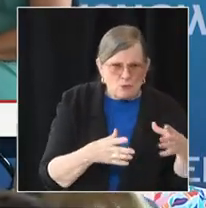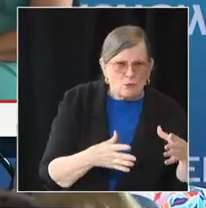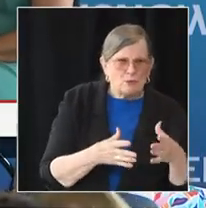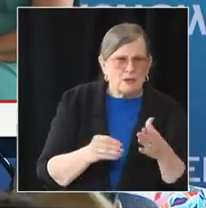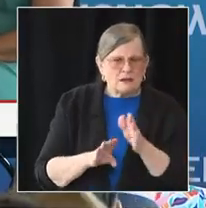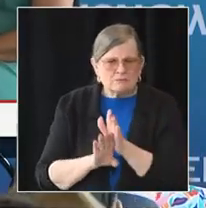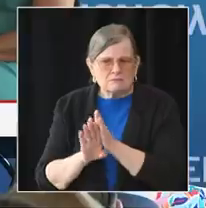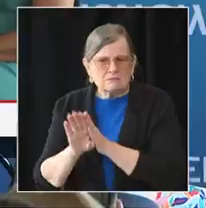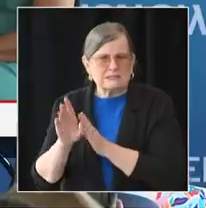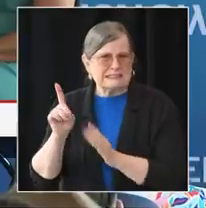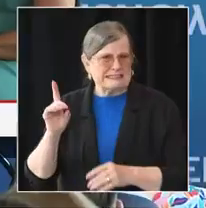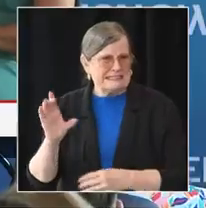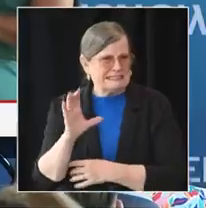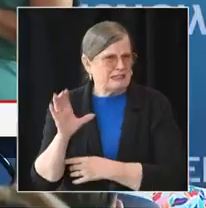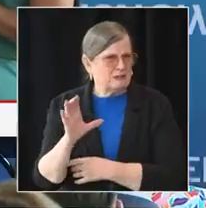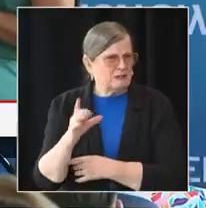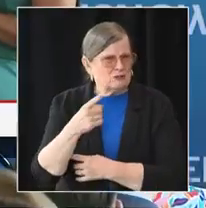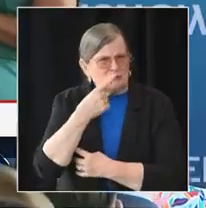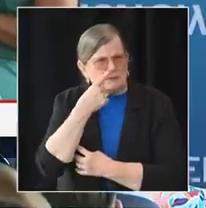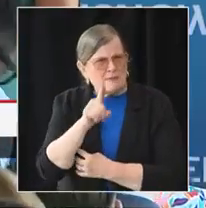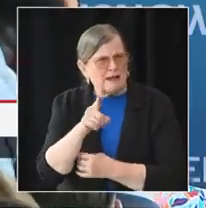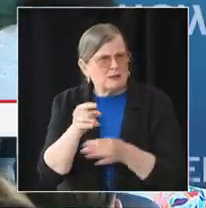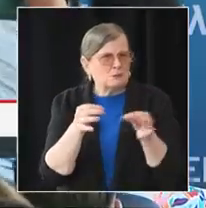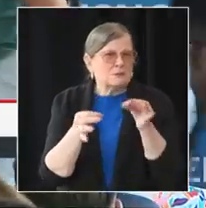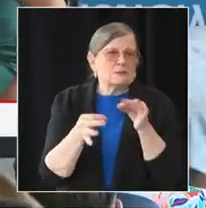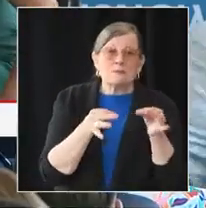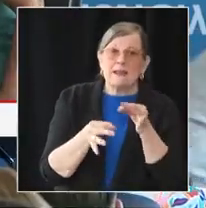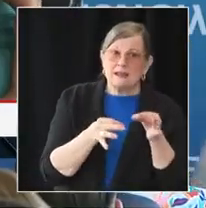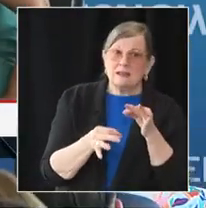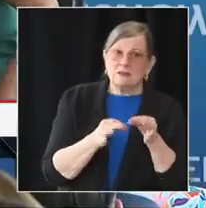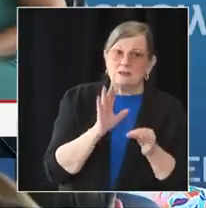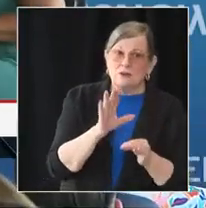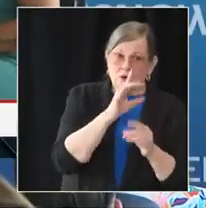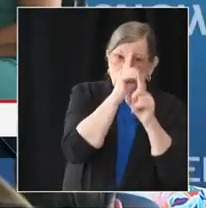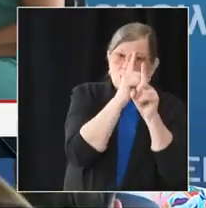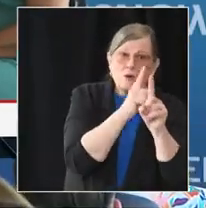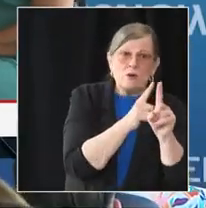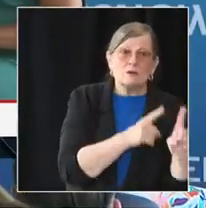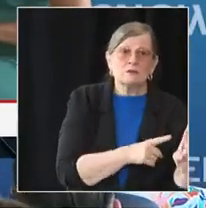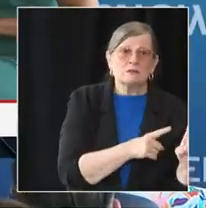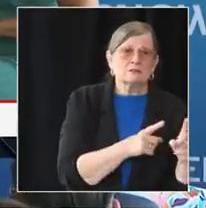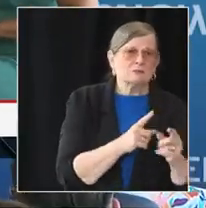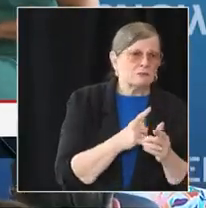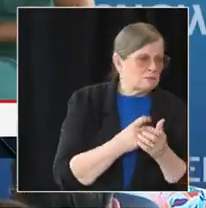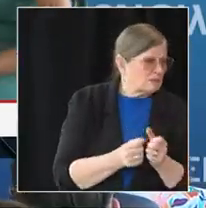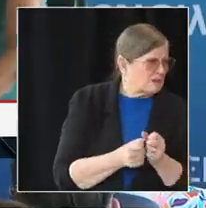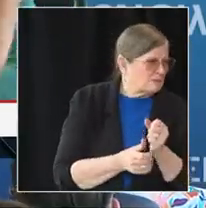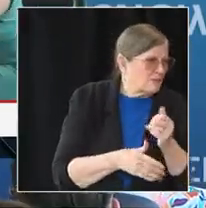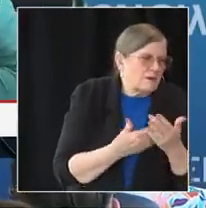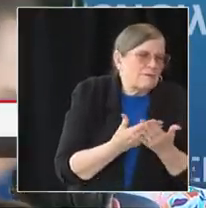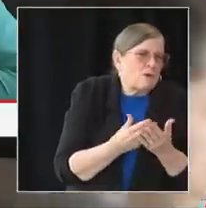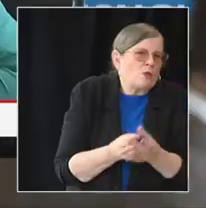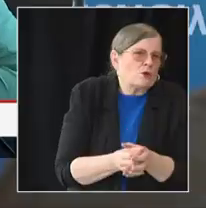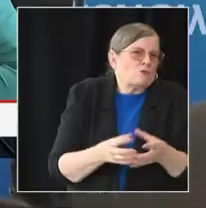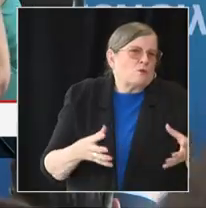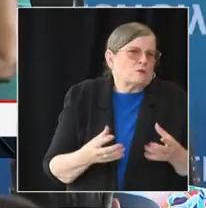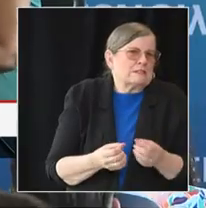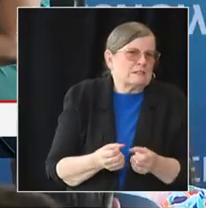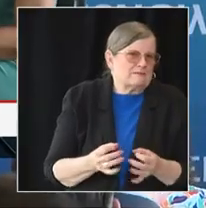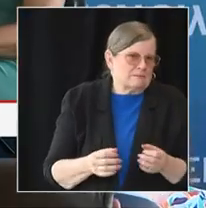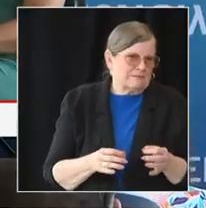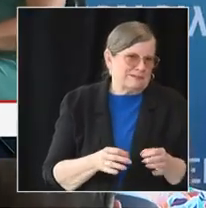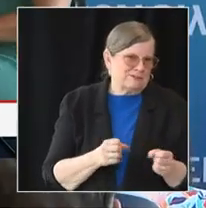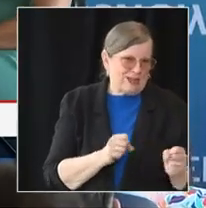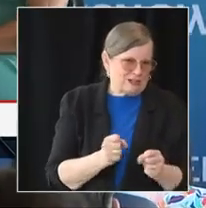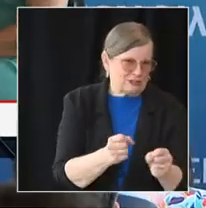share with us some of the pillars of that growth strategy? Sure. Well, first of all, let me say thank you and good morning.